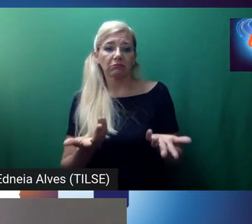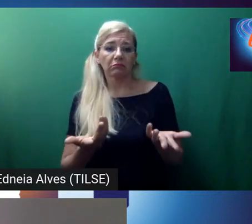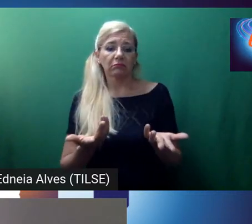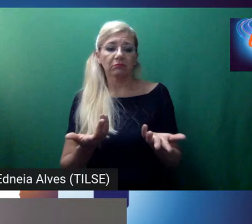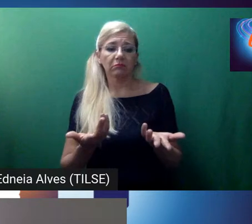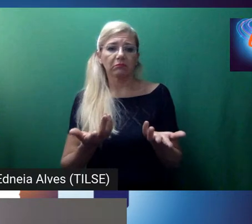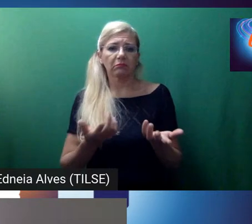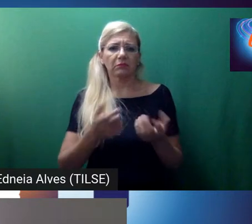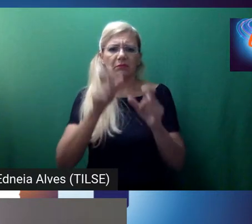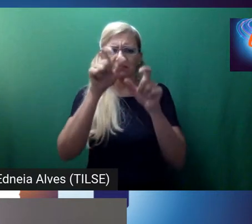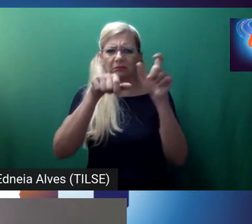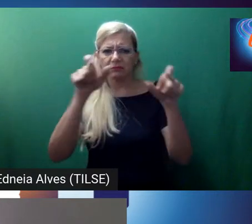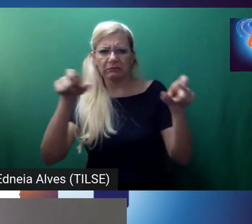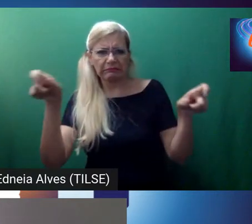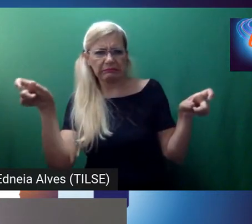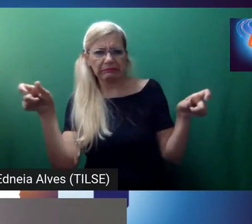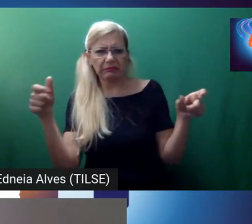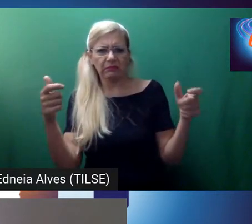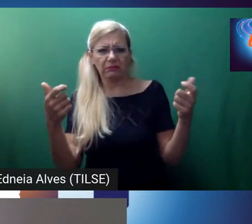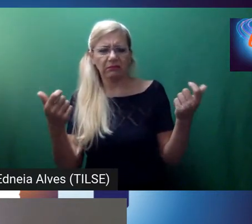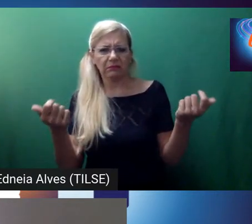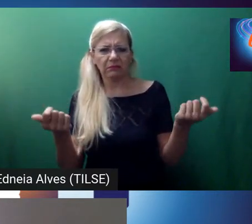decolonizing.